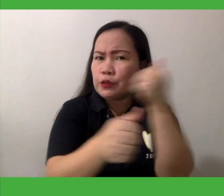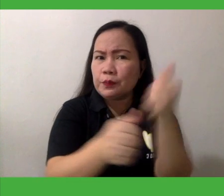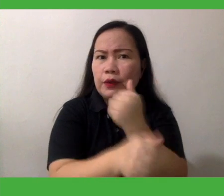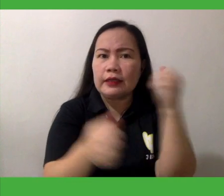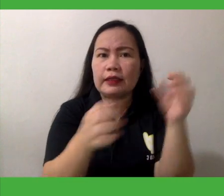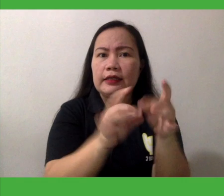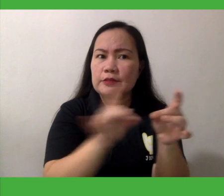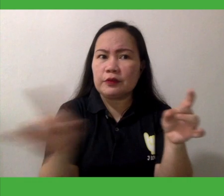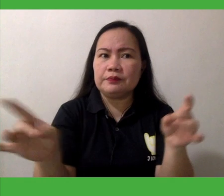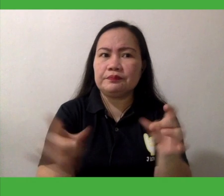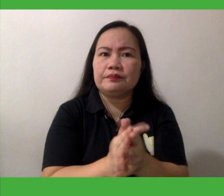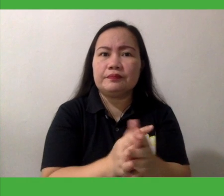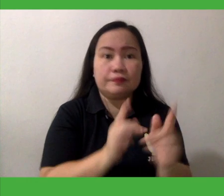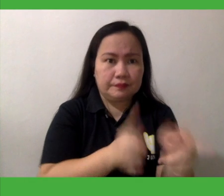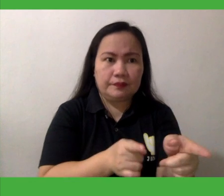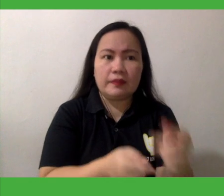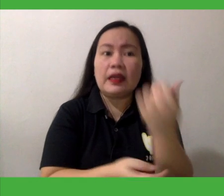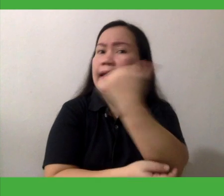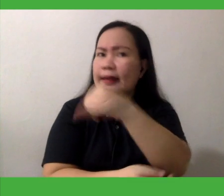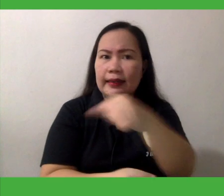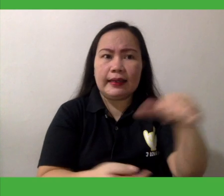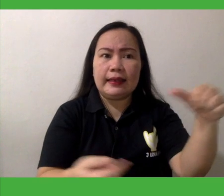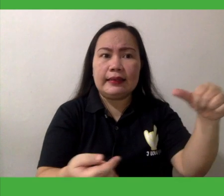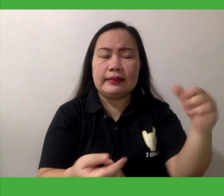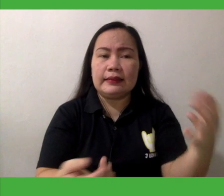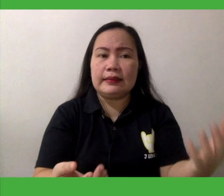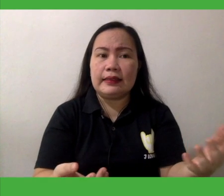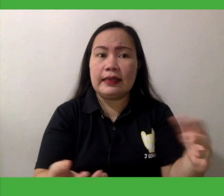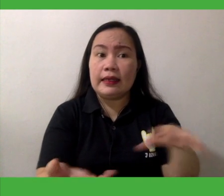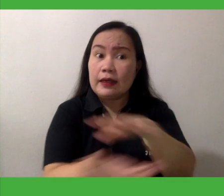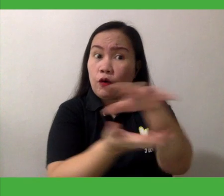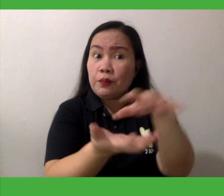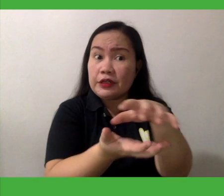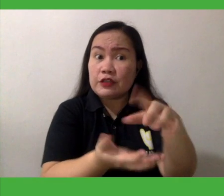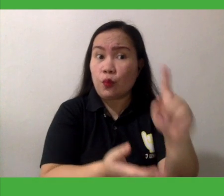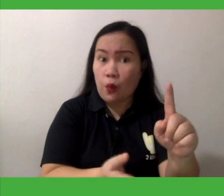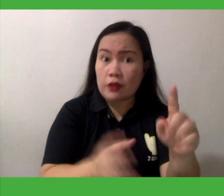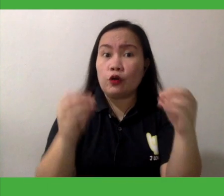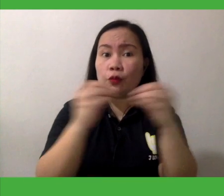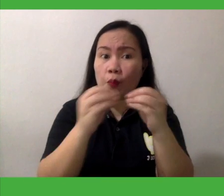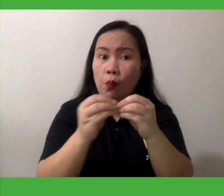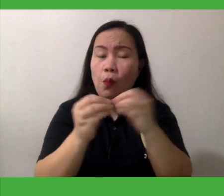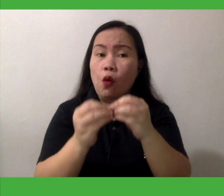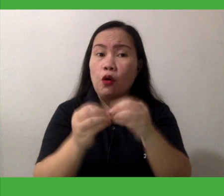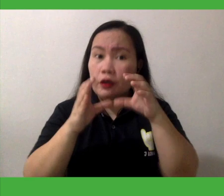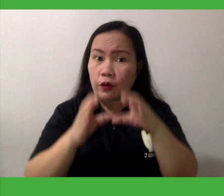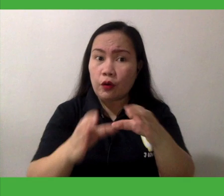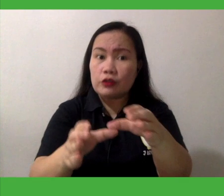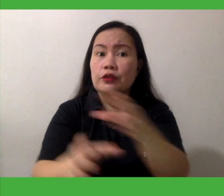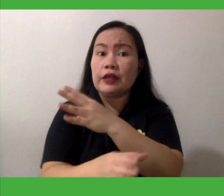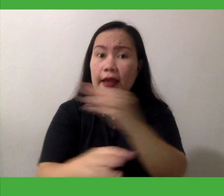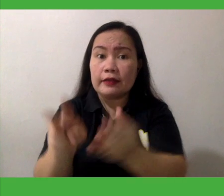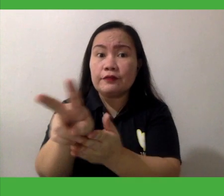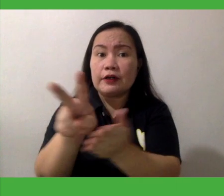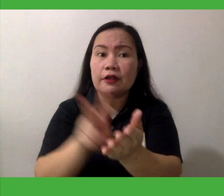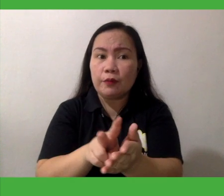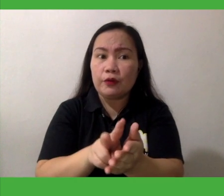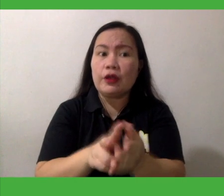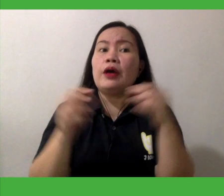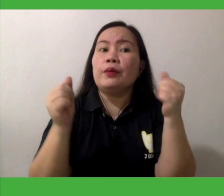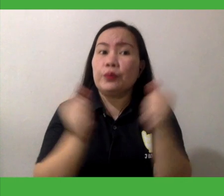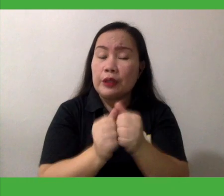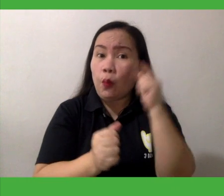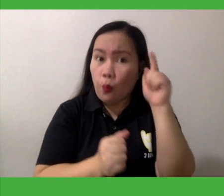expression. So, first, it is any combination of one or more constants and variables along with at least